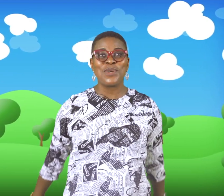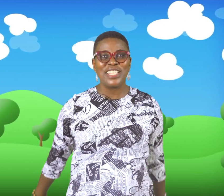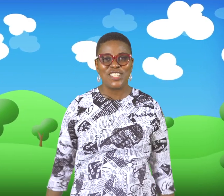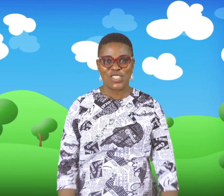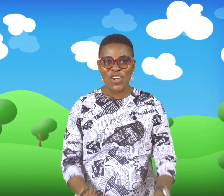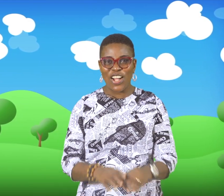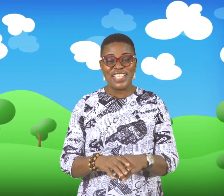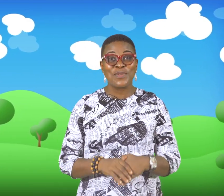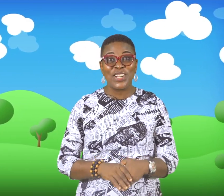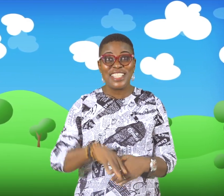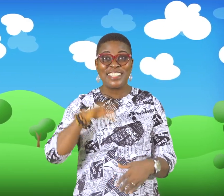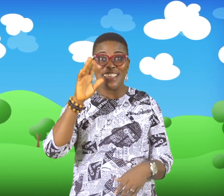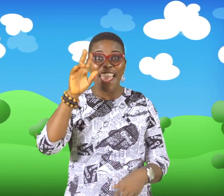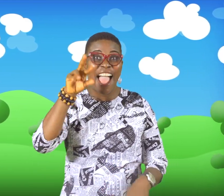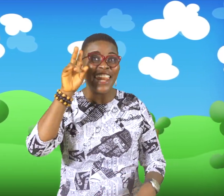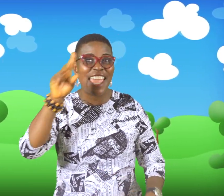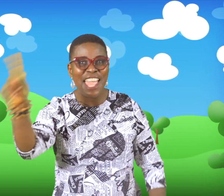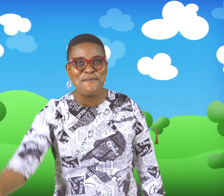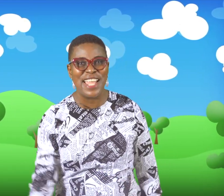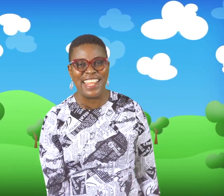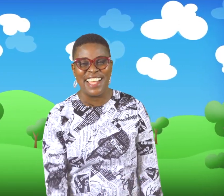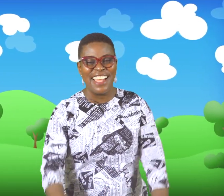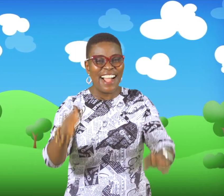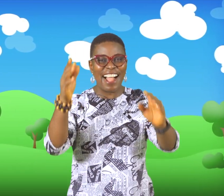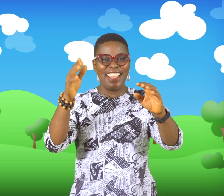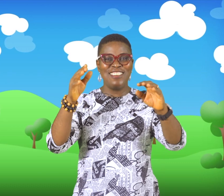Hallelujah. His word is sure. His word is yea and